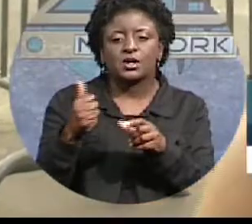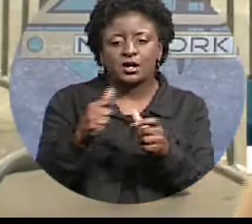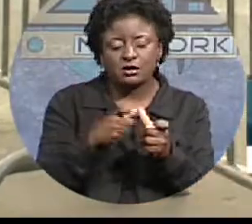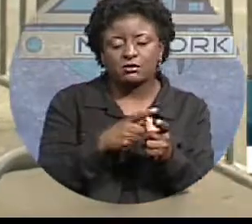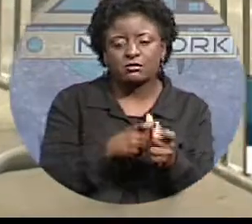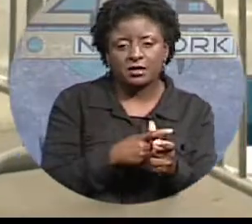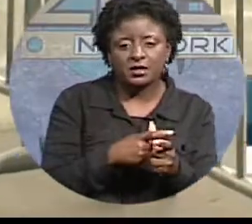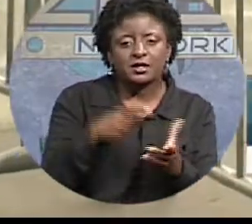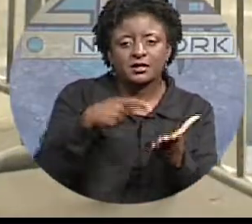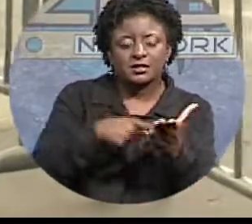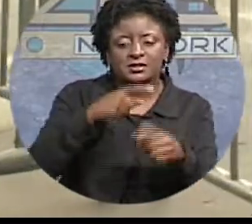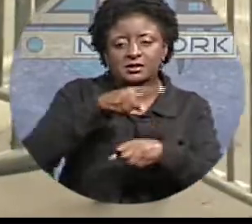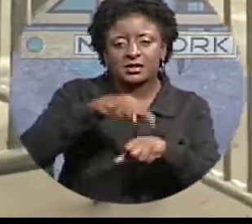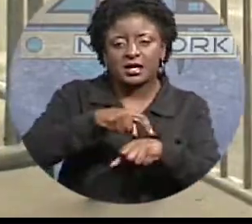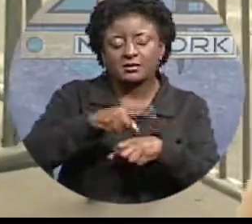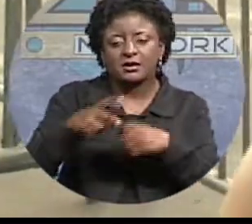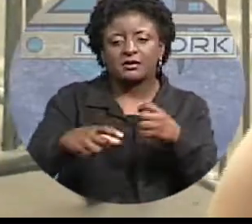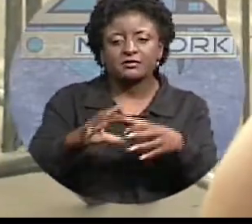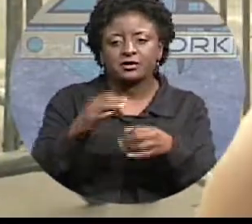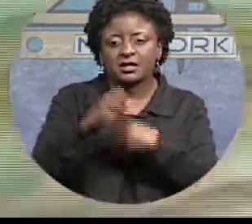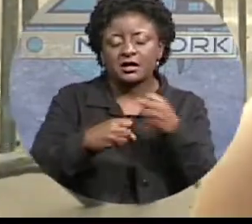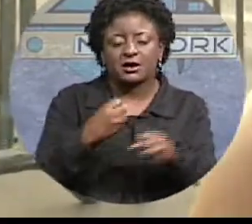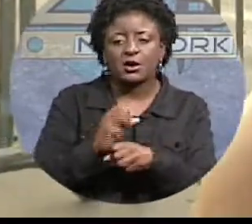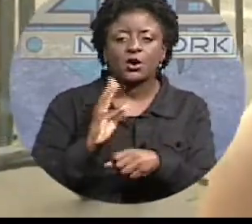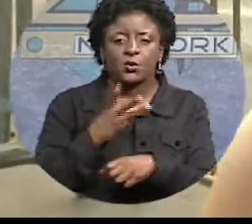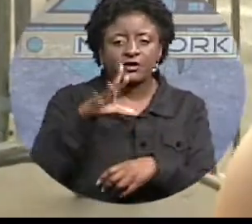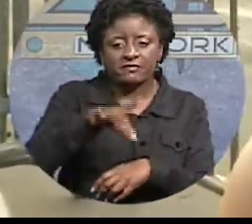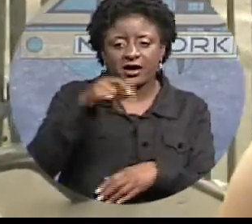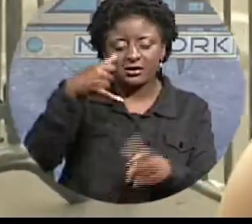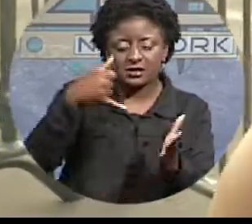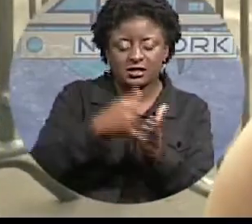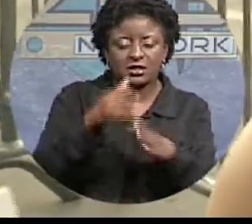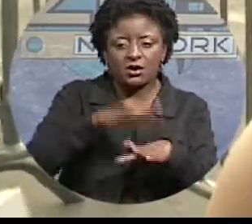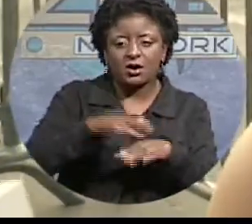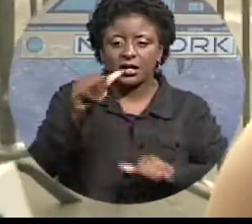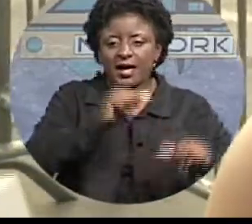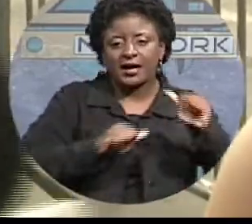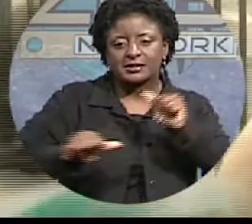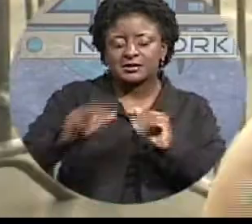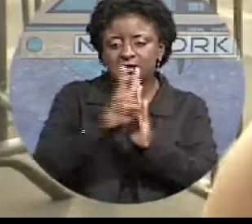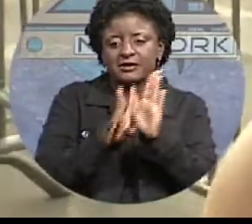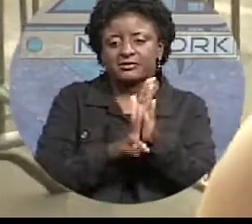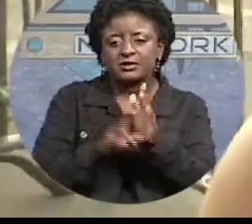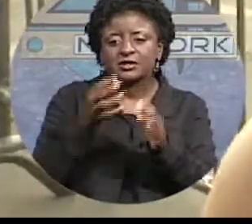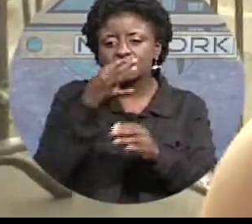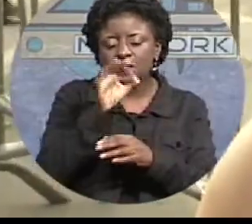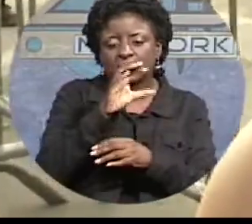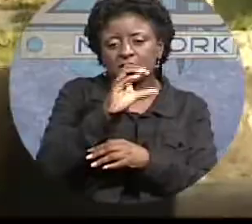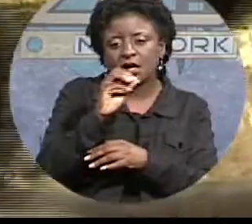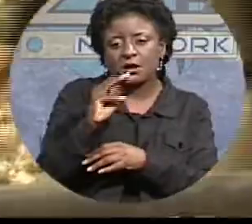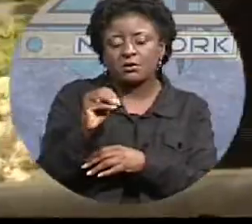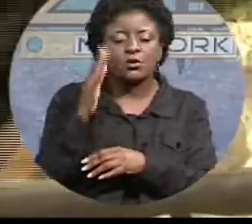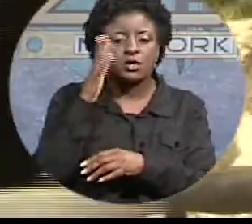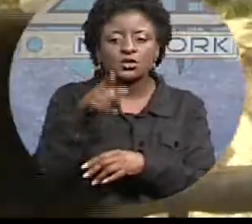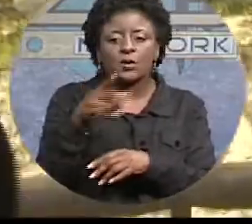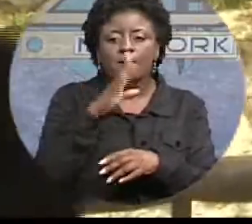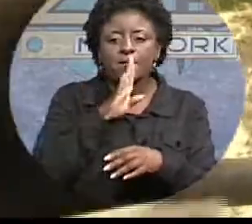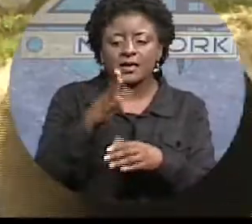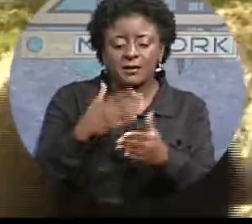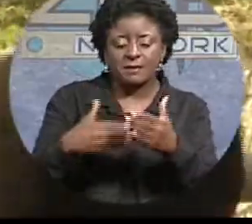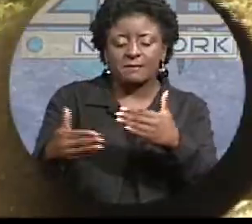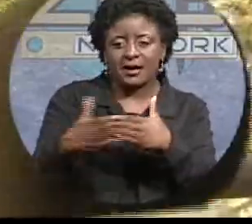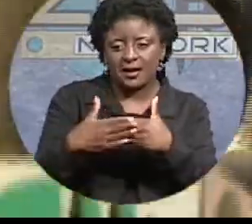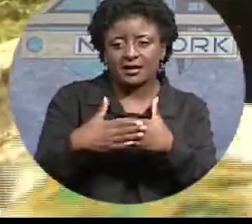place, and that's how we found it on active.com. Will you be back next year and the year after and the year after? Definitely. What was the most